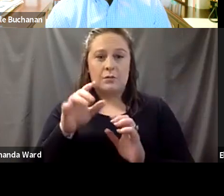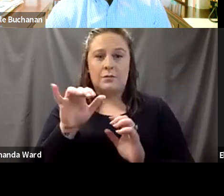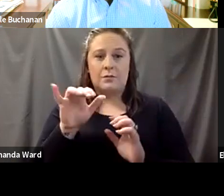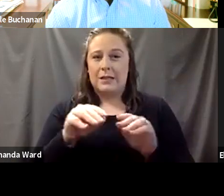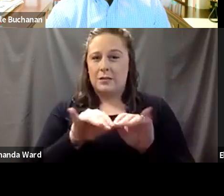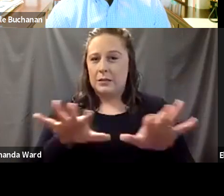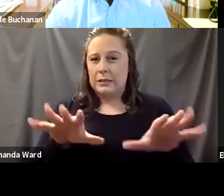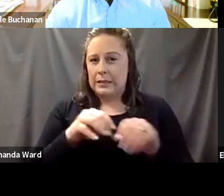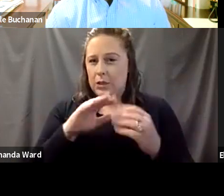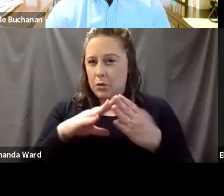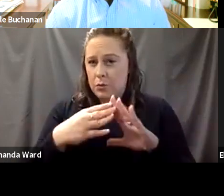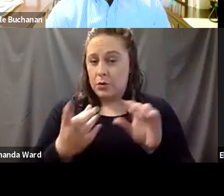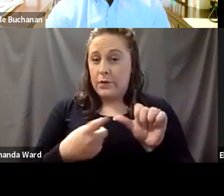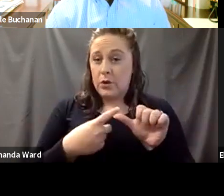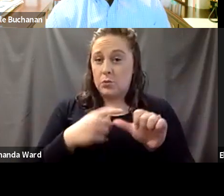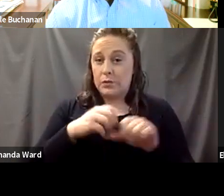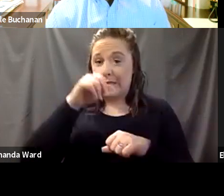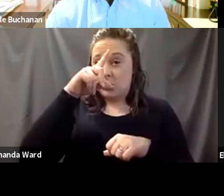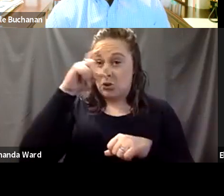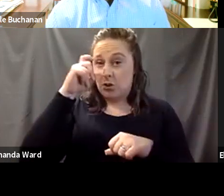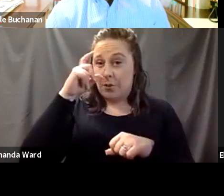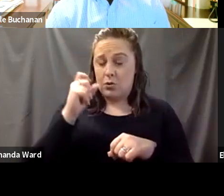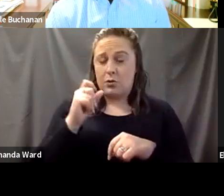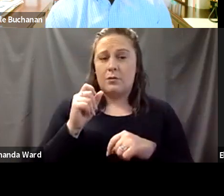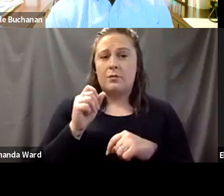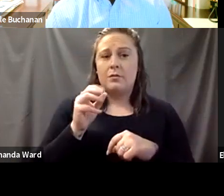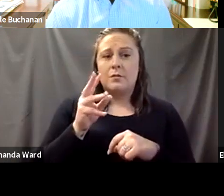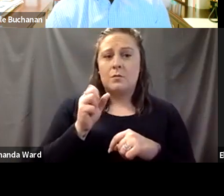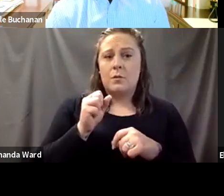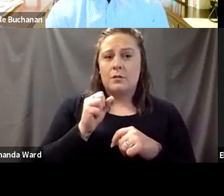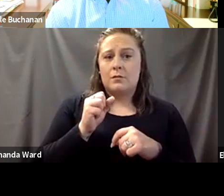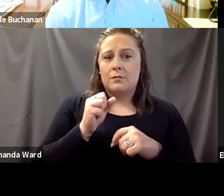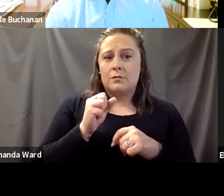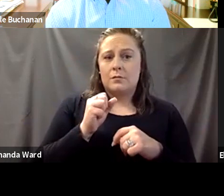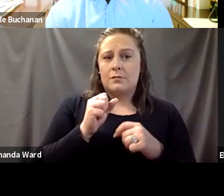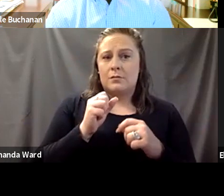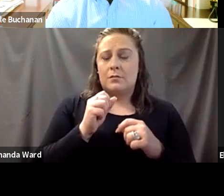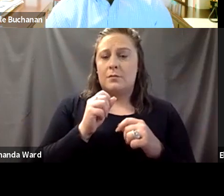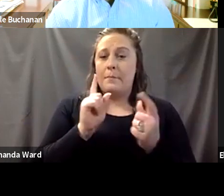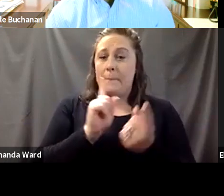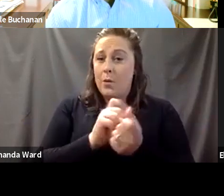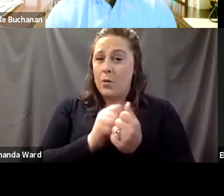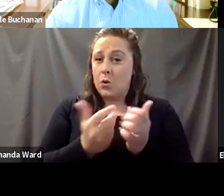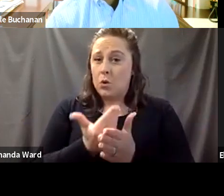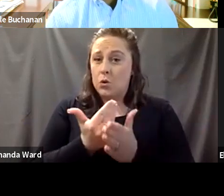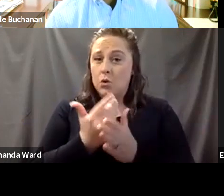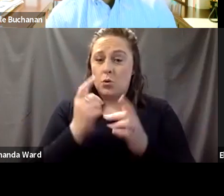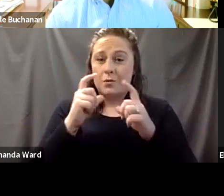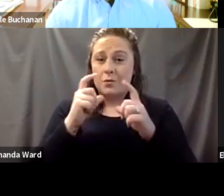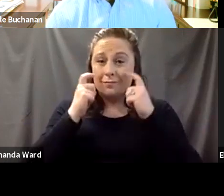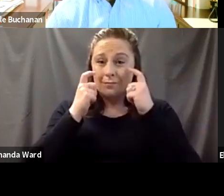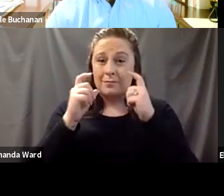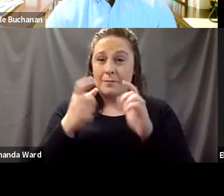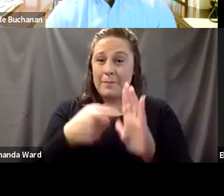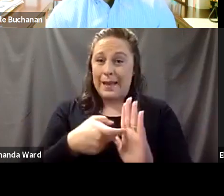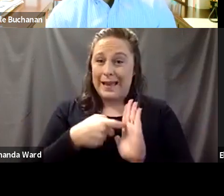community. The first surge we had was in the summer and was met with a new mask mandate, which I'll be very honest, I mean, we heard